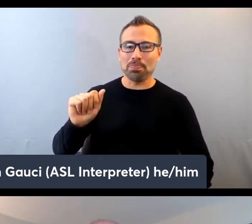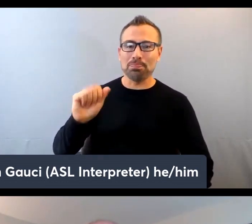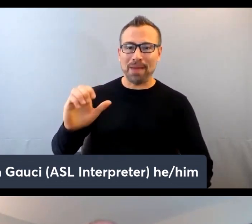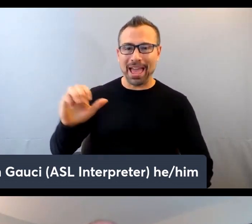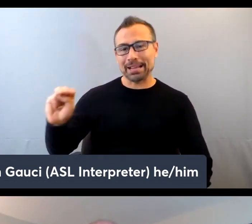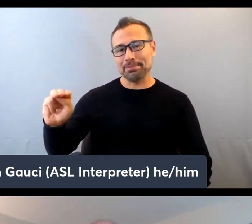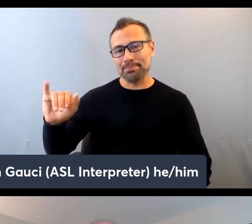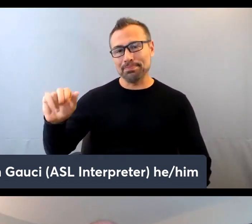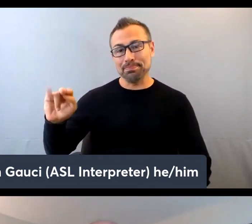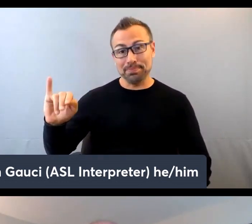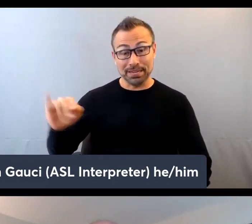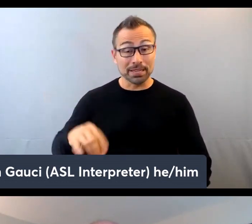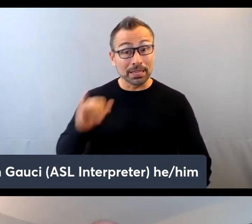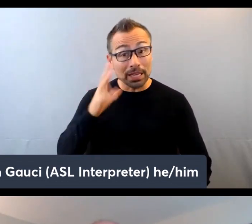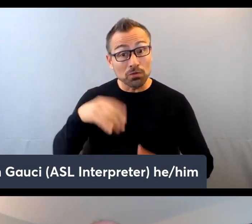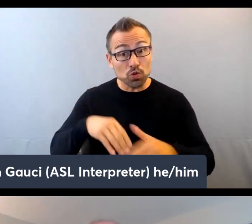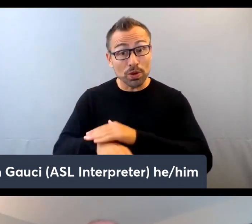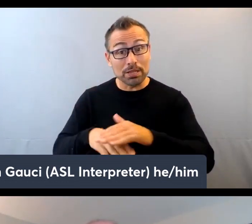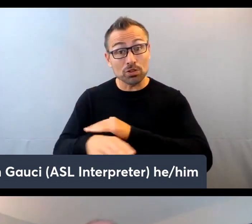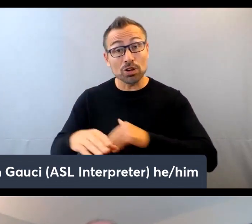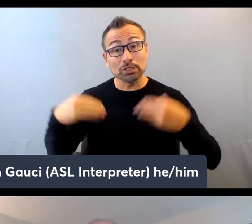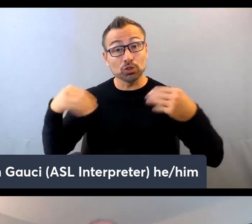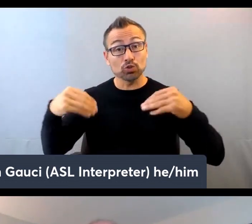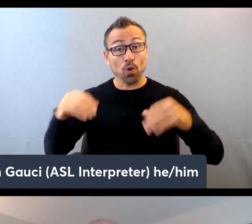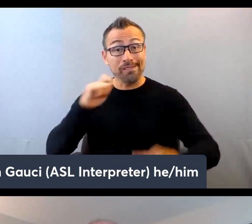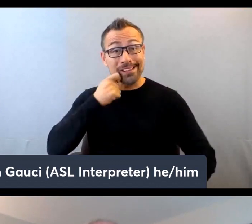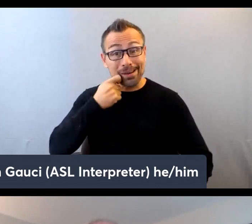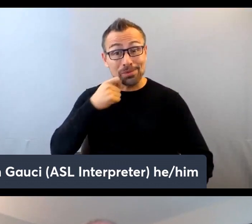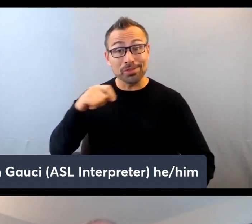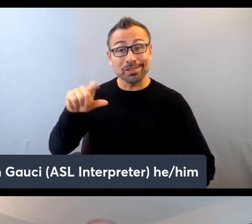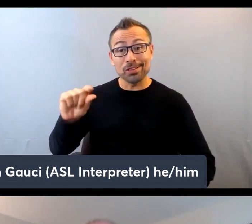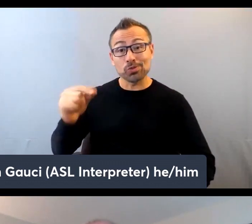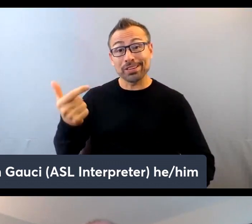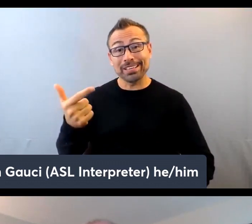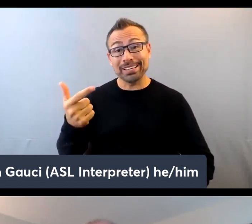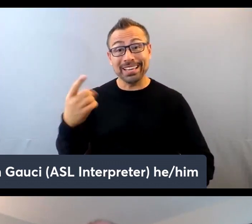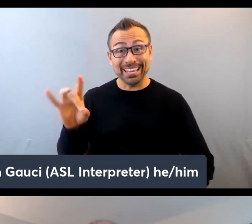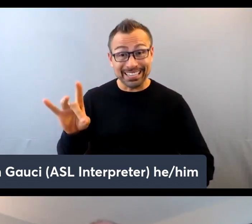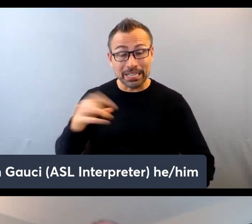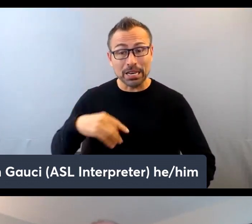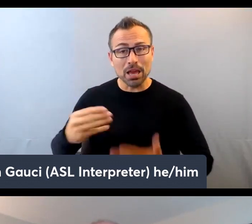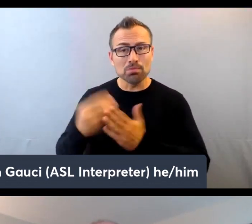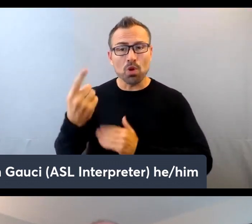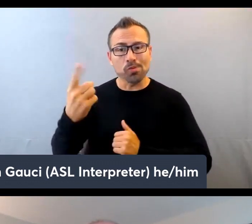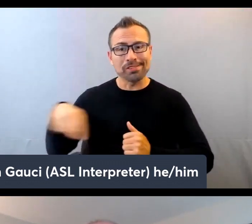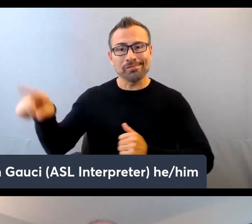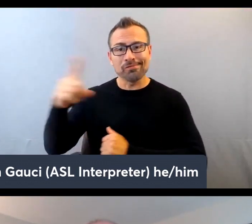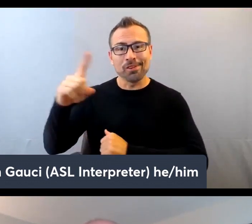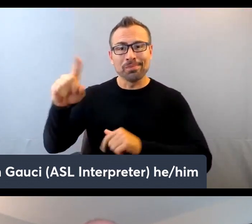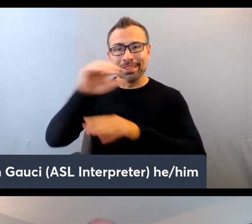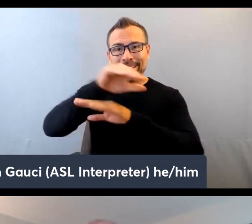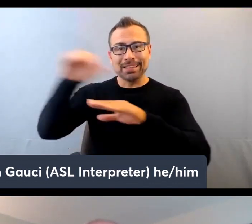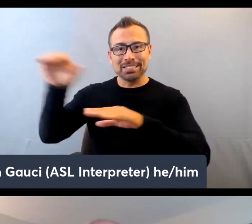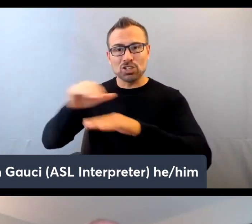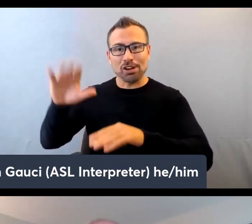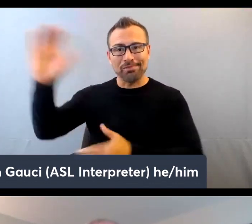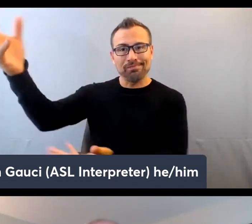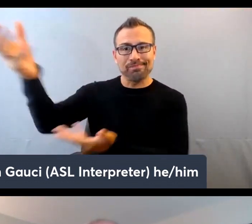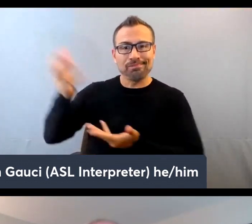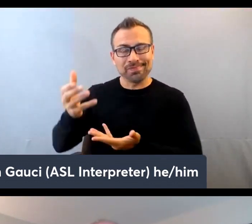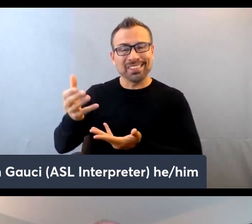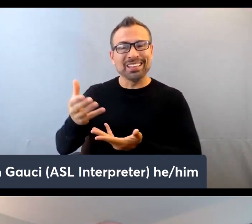you walked into an Apple store in 2018 and bought one off the shelf, you probably took one away from us, right? Because we are getting the